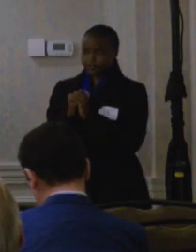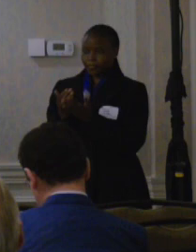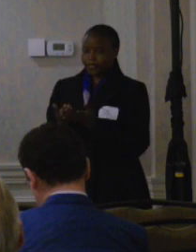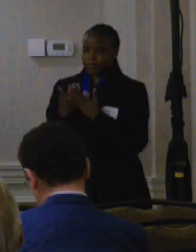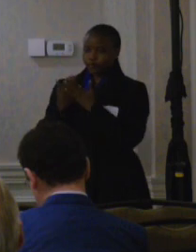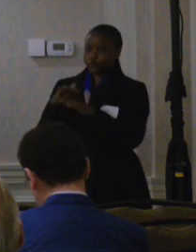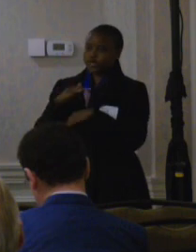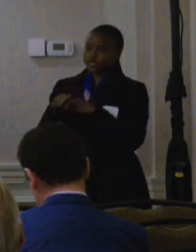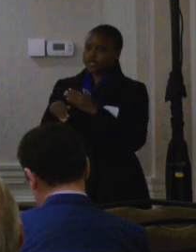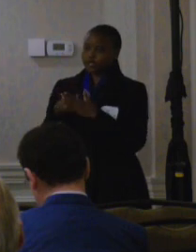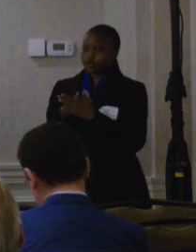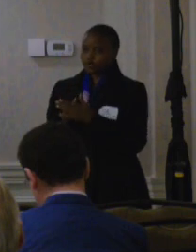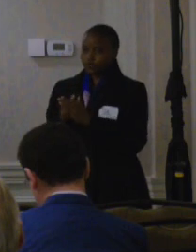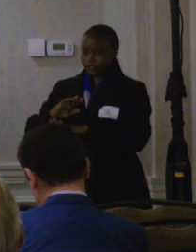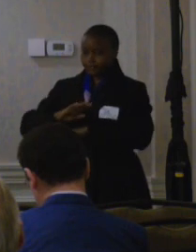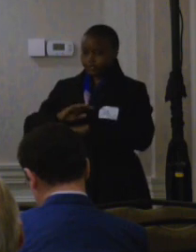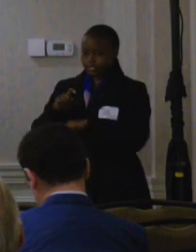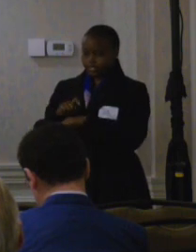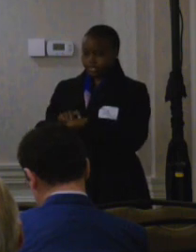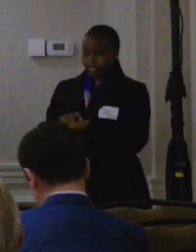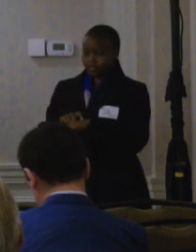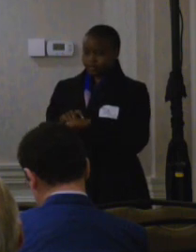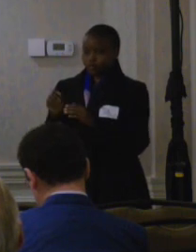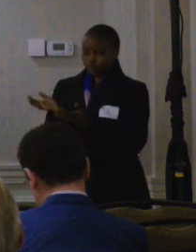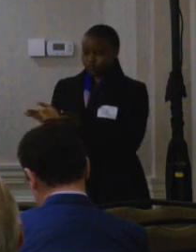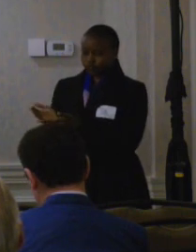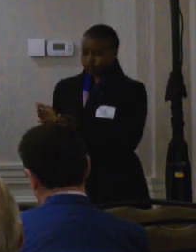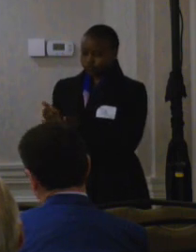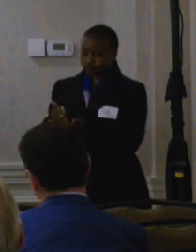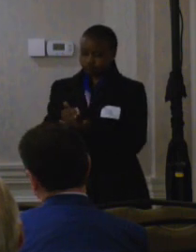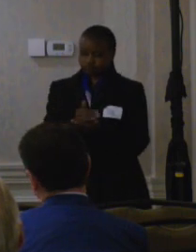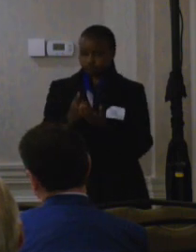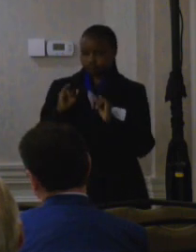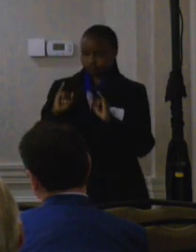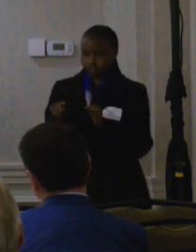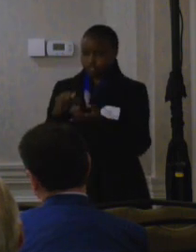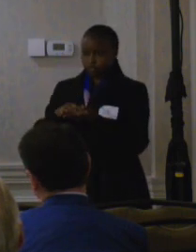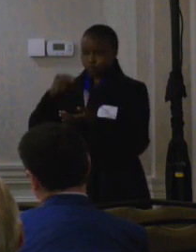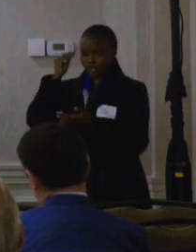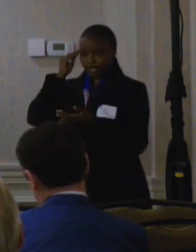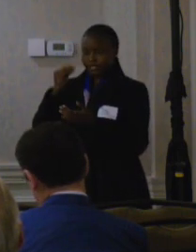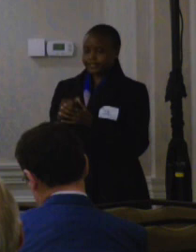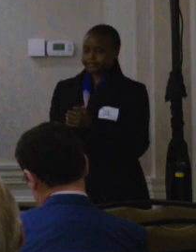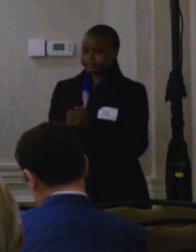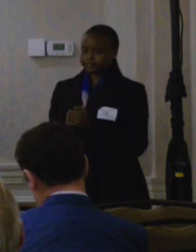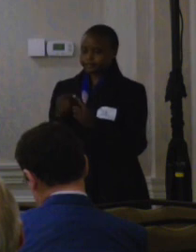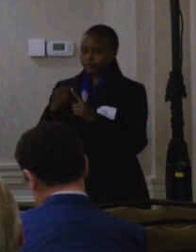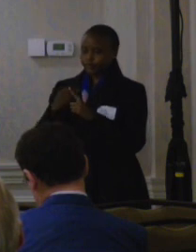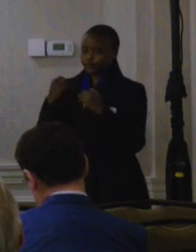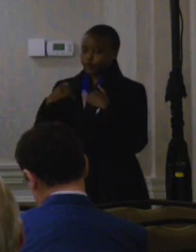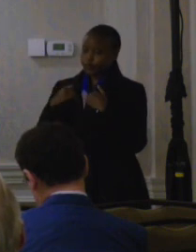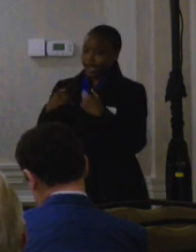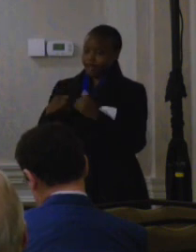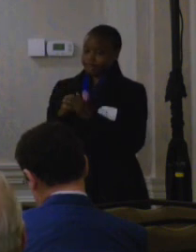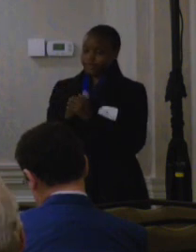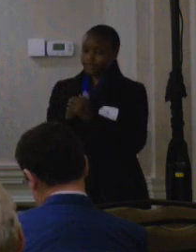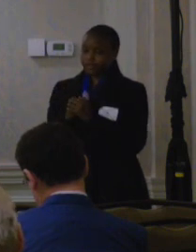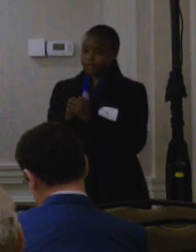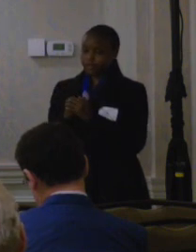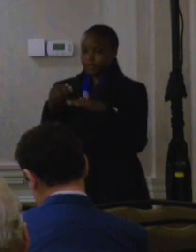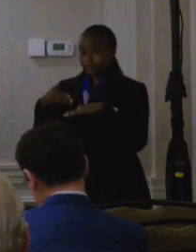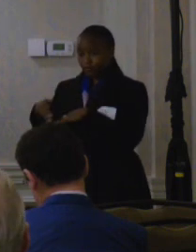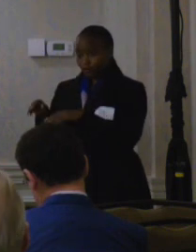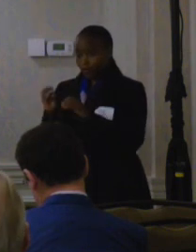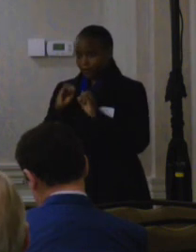providing also sufficient time to consolidate the new learning. And from having no follow-up to